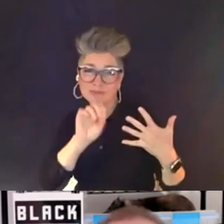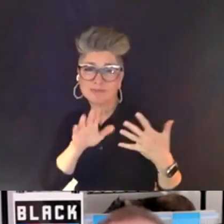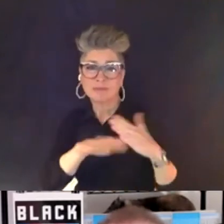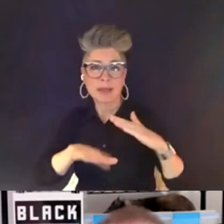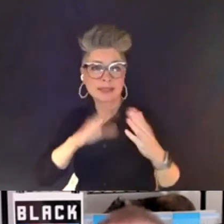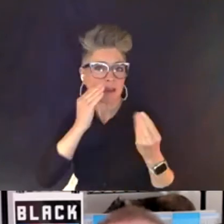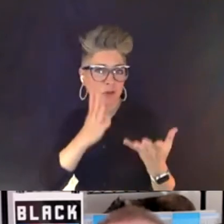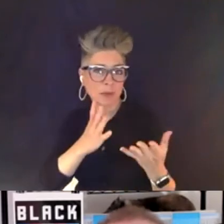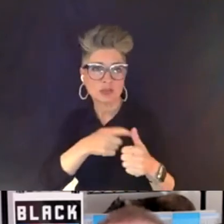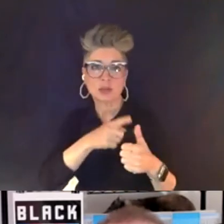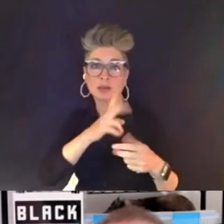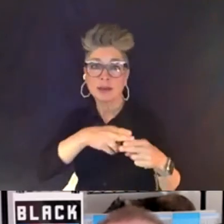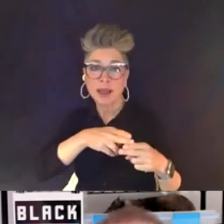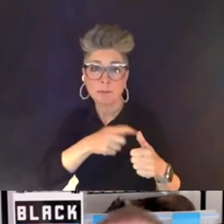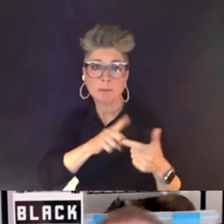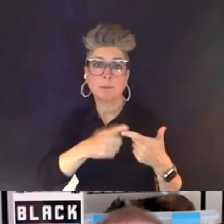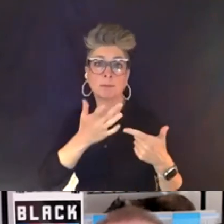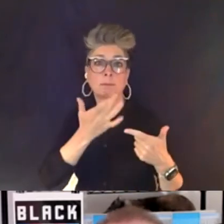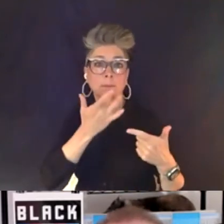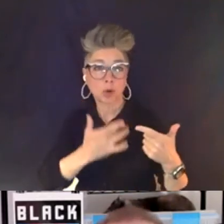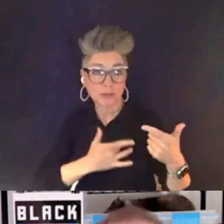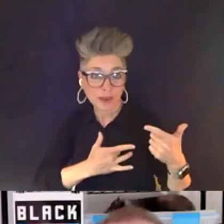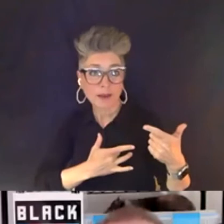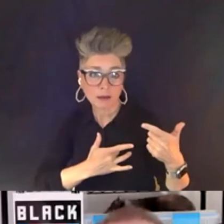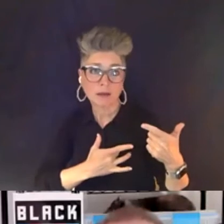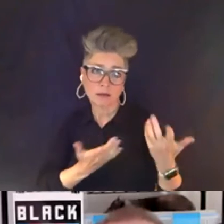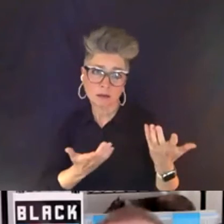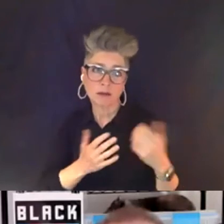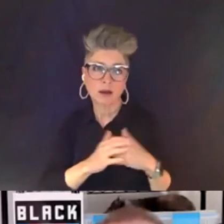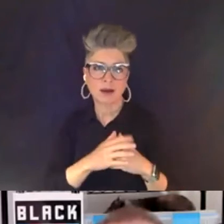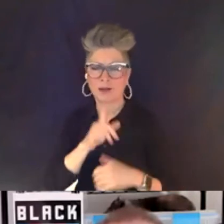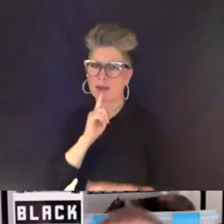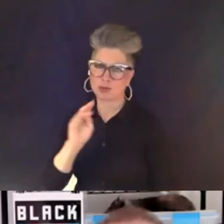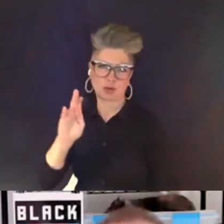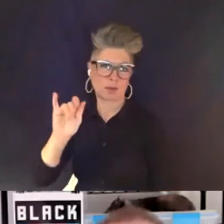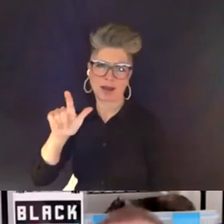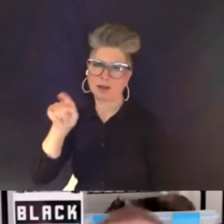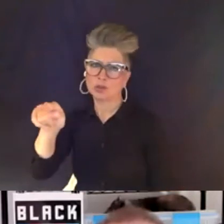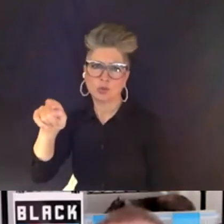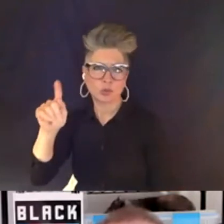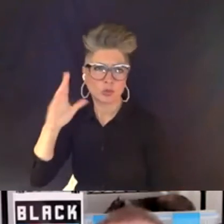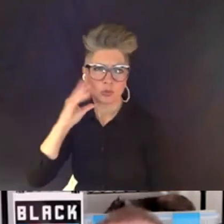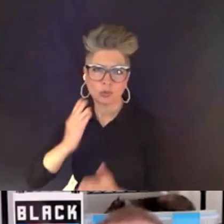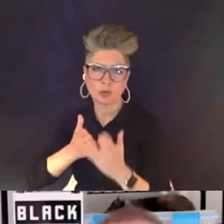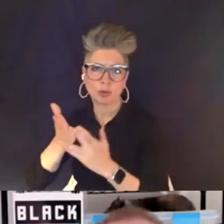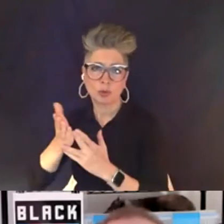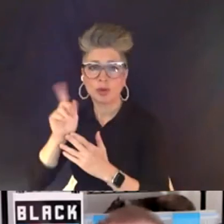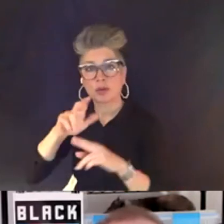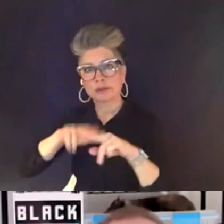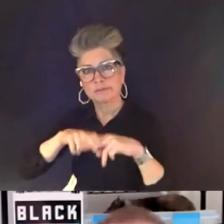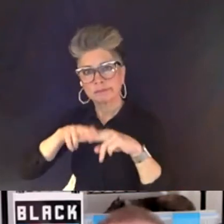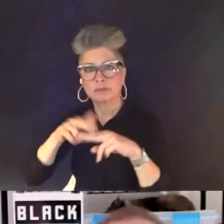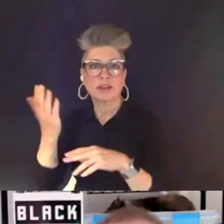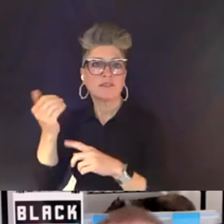name, your date of birth, that sort of thing. You can also, and I'm sure, Michael, that you went through this as well, you'll probably have to sit for 15 minutes after